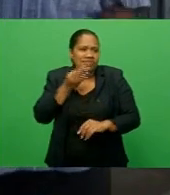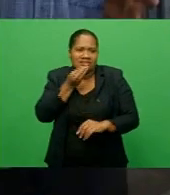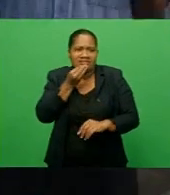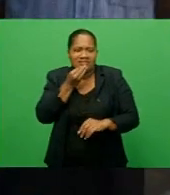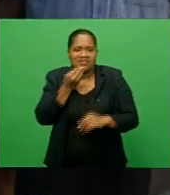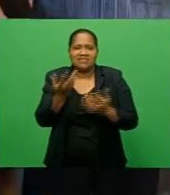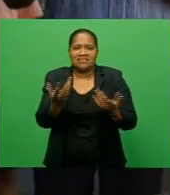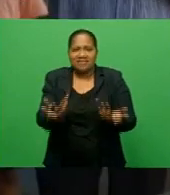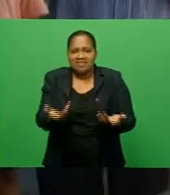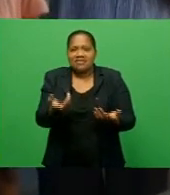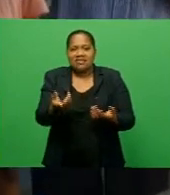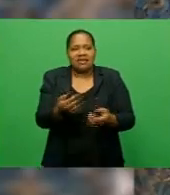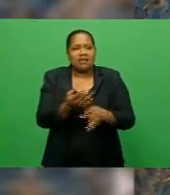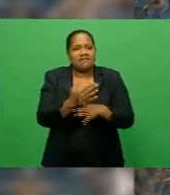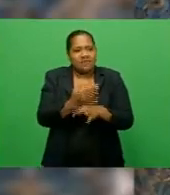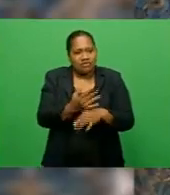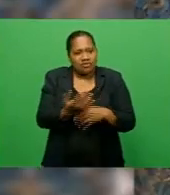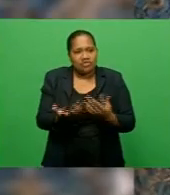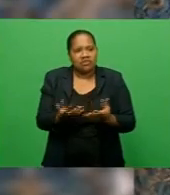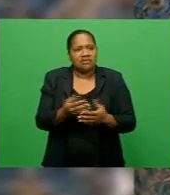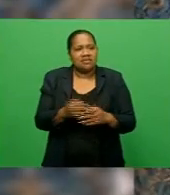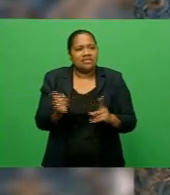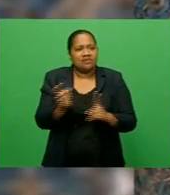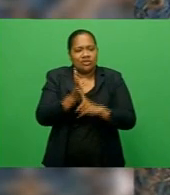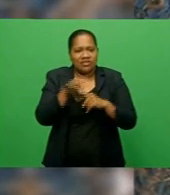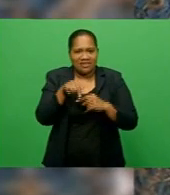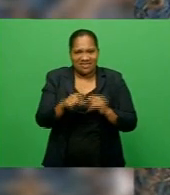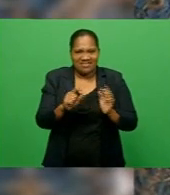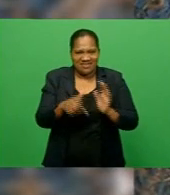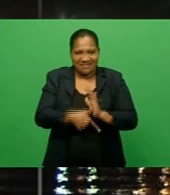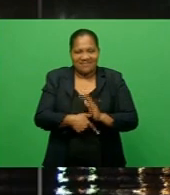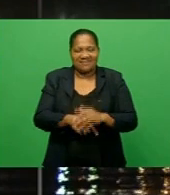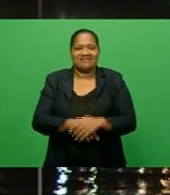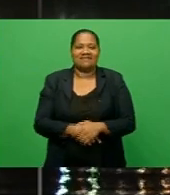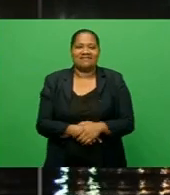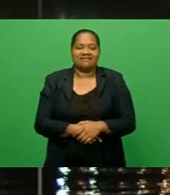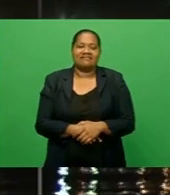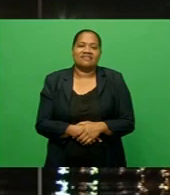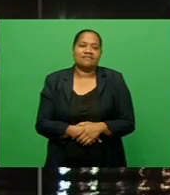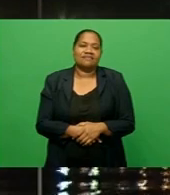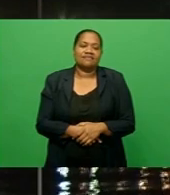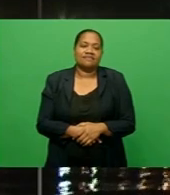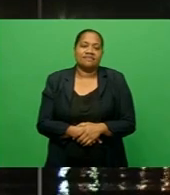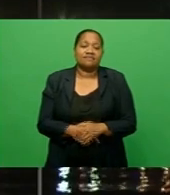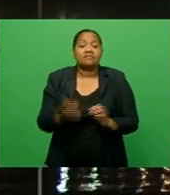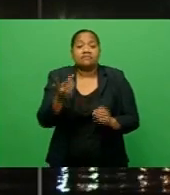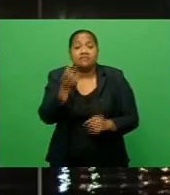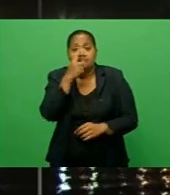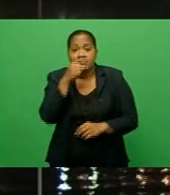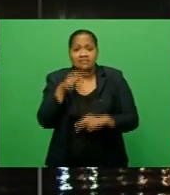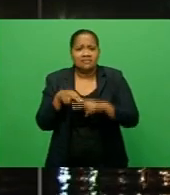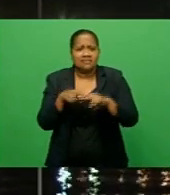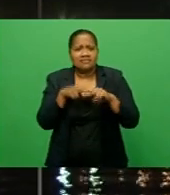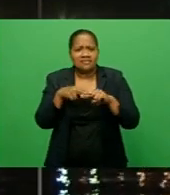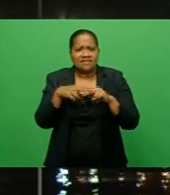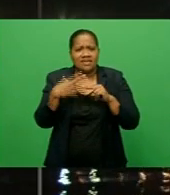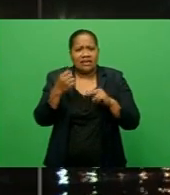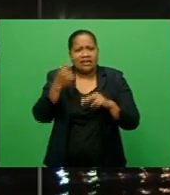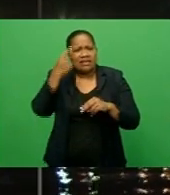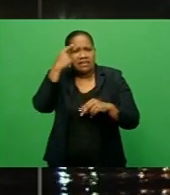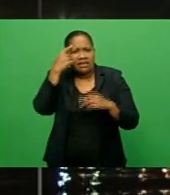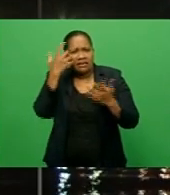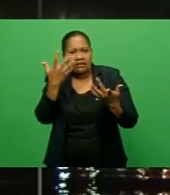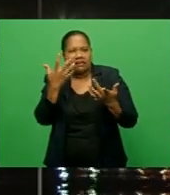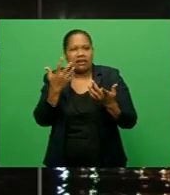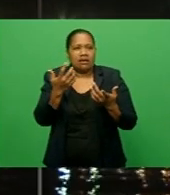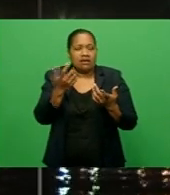such, especially during the festive season. Kelly Vadala, FBC News. Some people in Fiji have a mindset that a person with